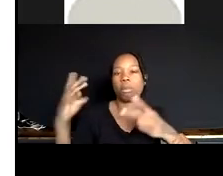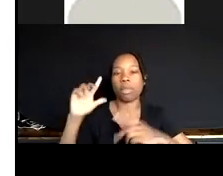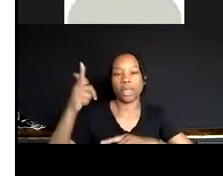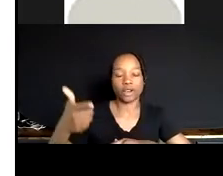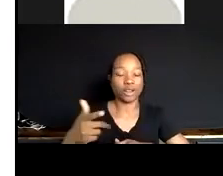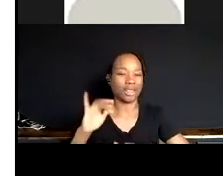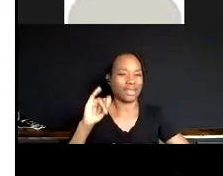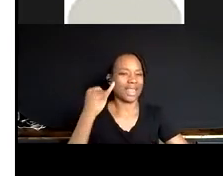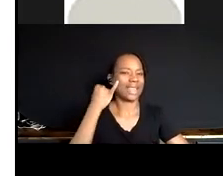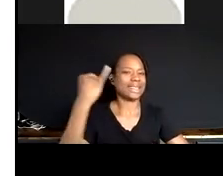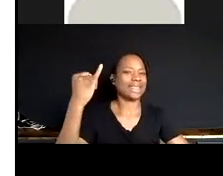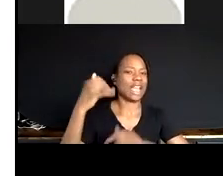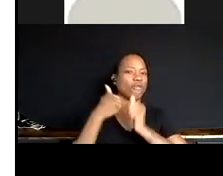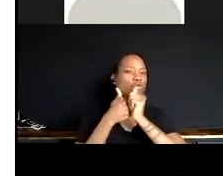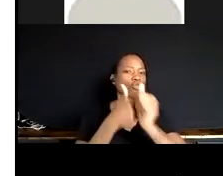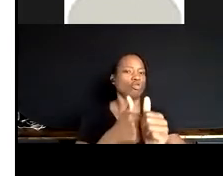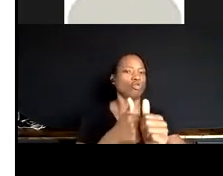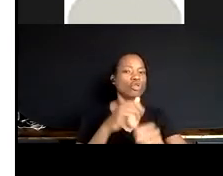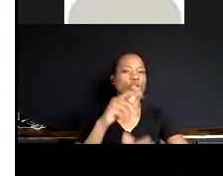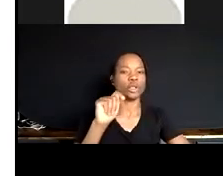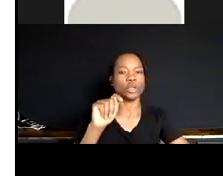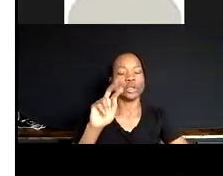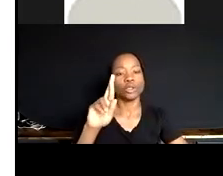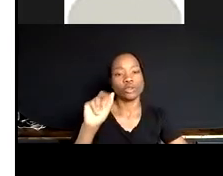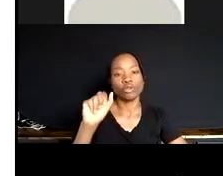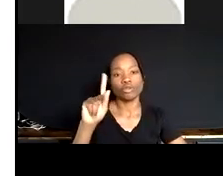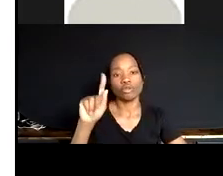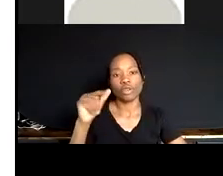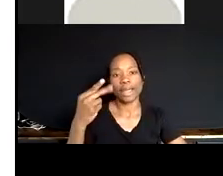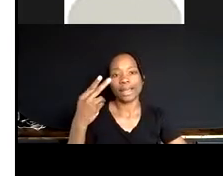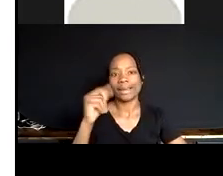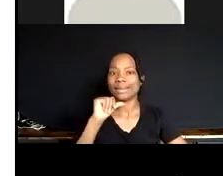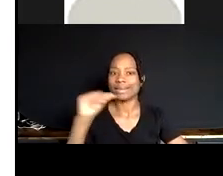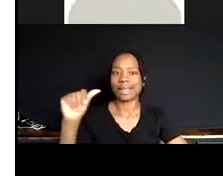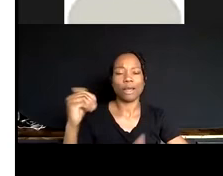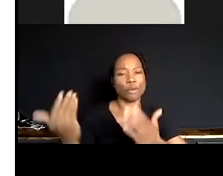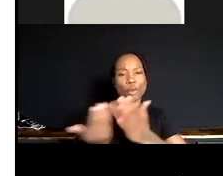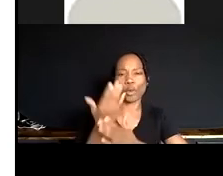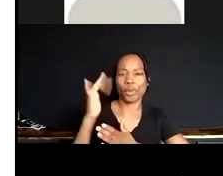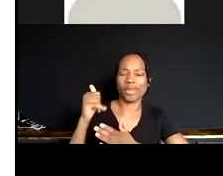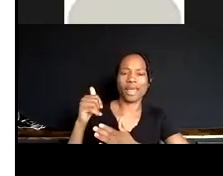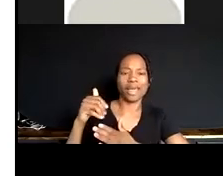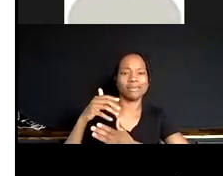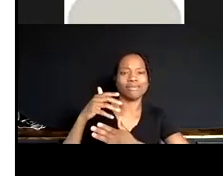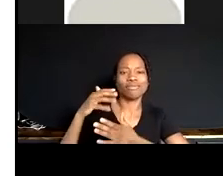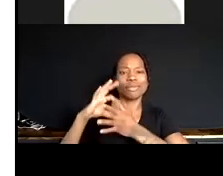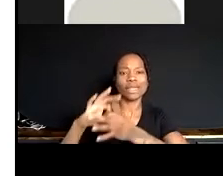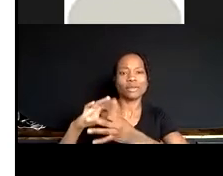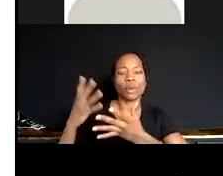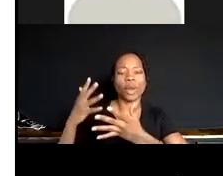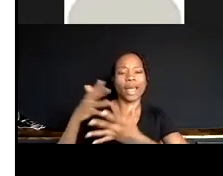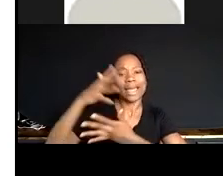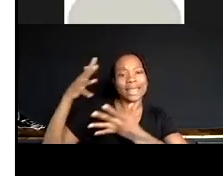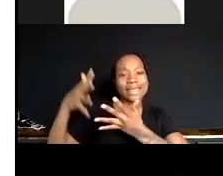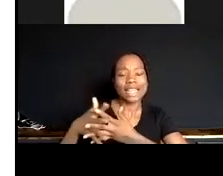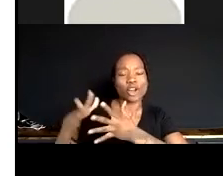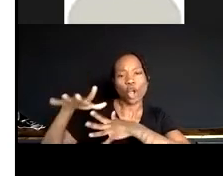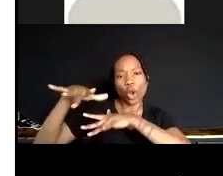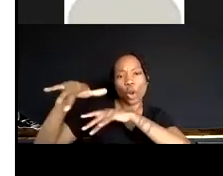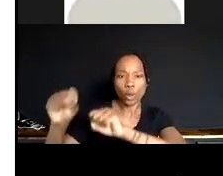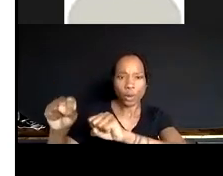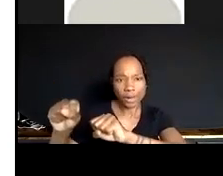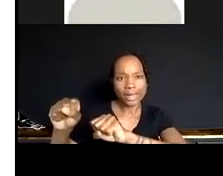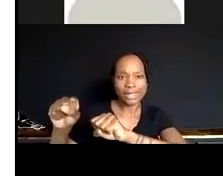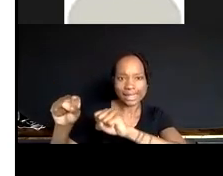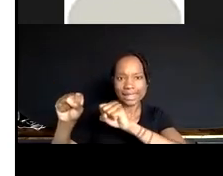new. Tracking has historical roots in settler colonialism. It has historical roots within the tracking